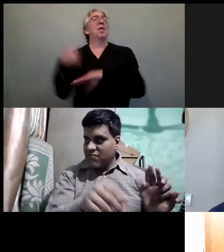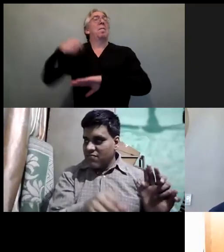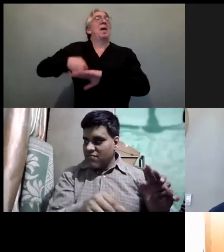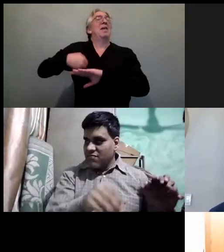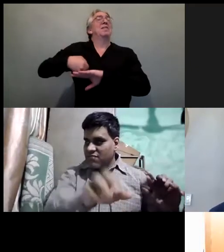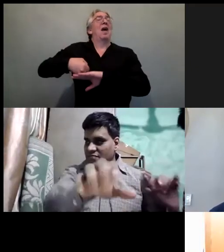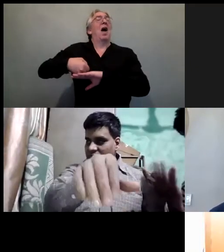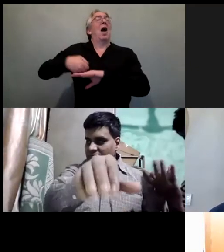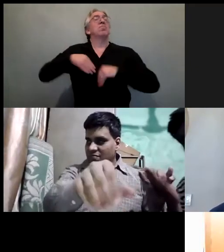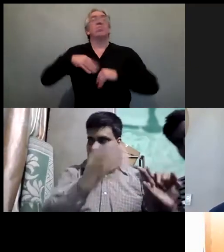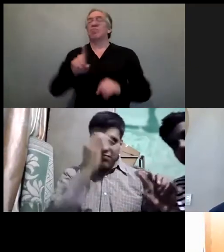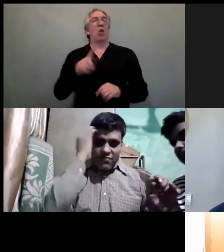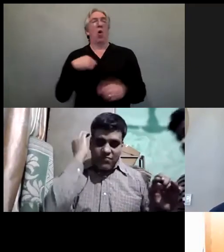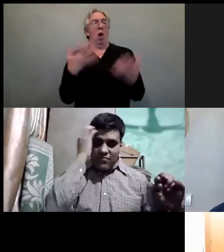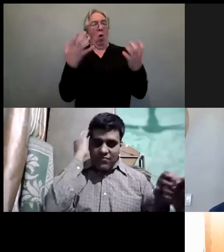fully accessible